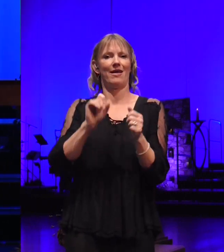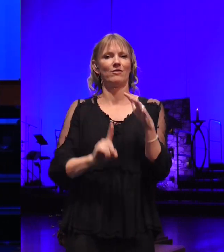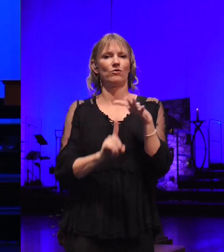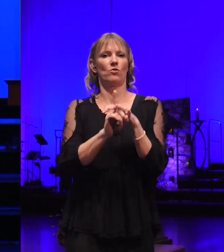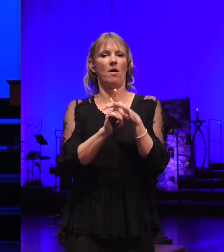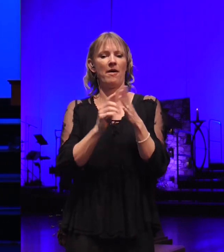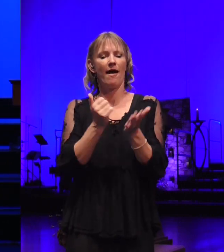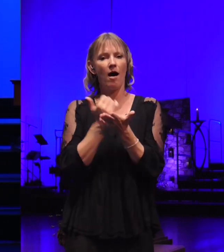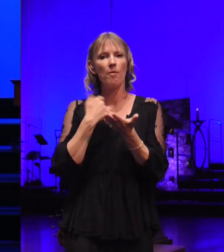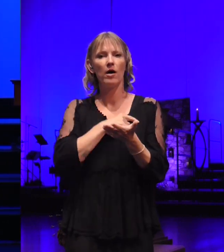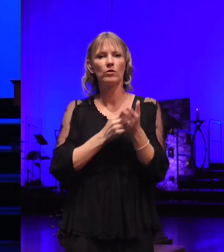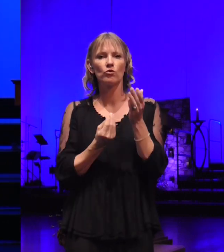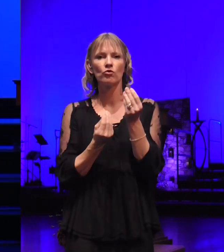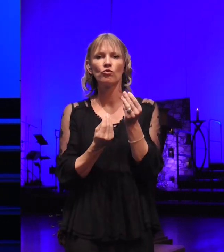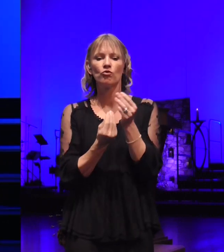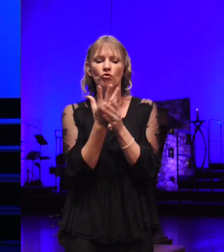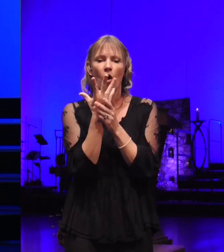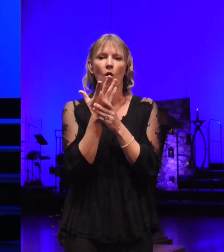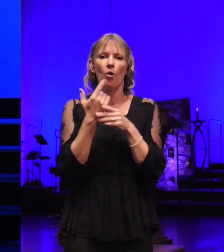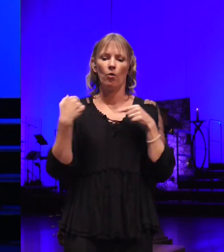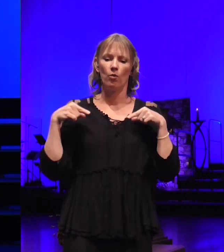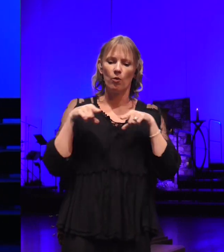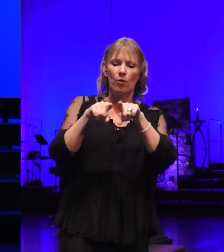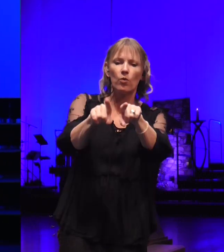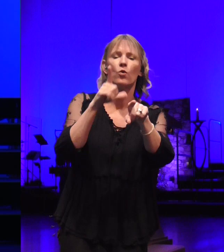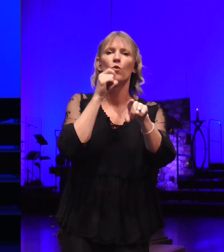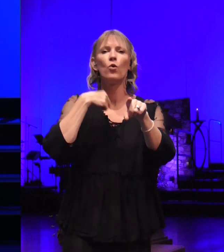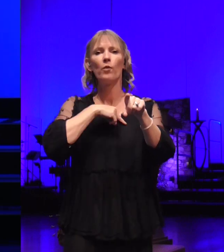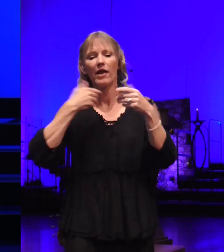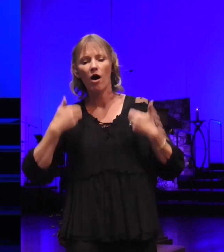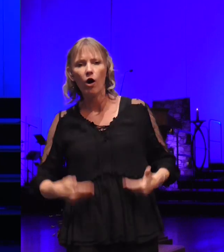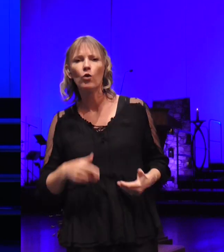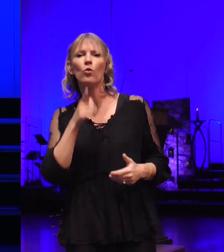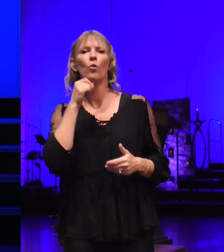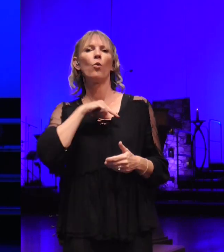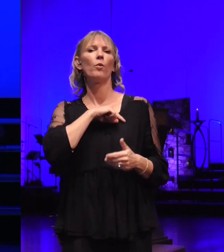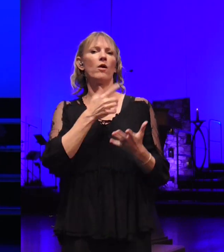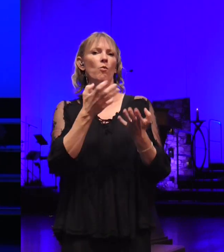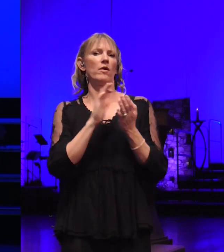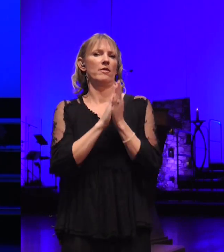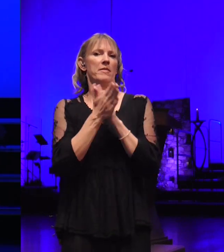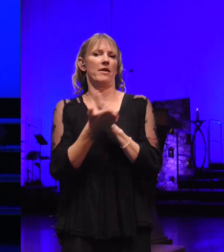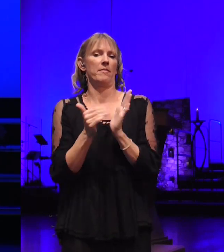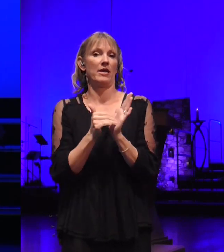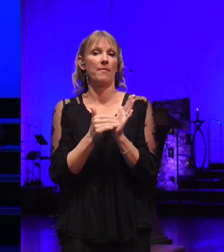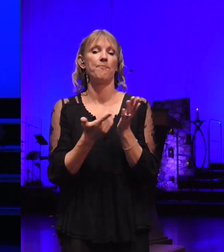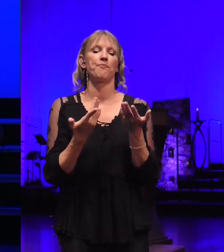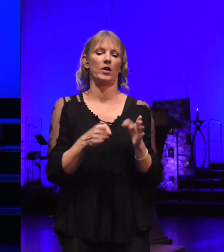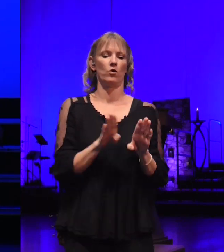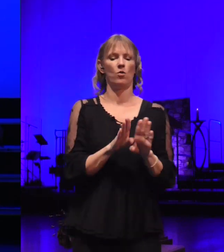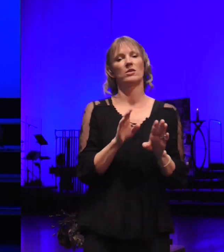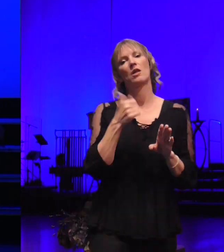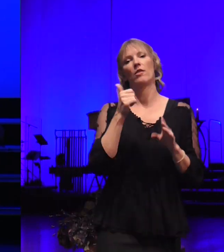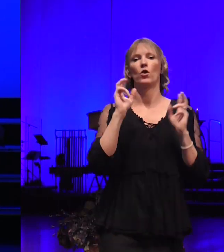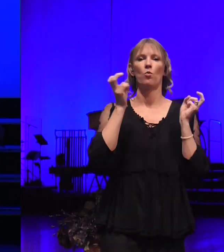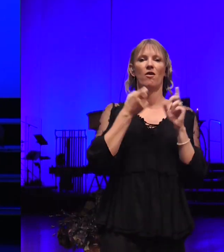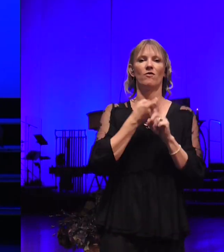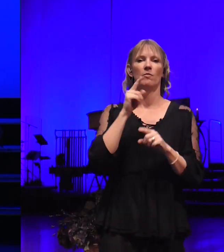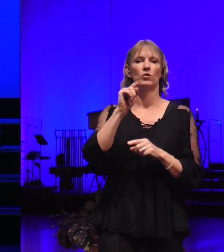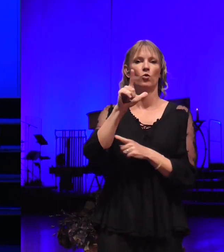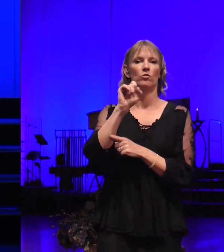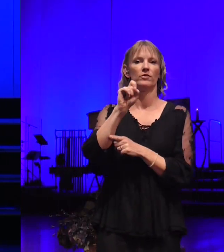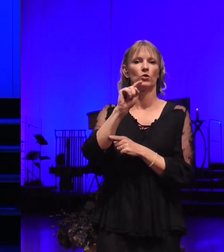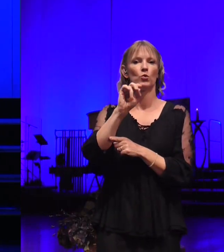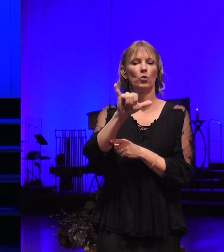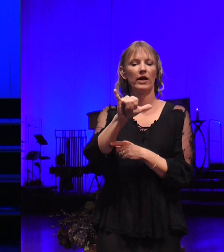us grow in alignment with who we are and who we want to be again. To close, lastly, from another quote from Tolstoy's The Gospel